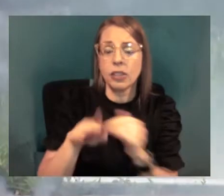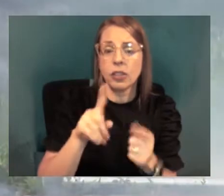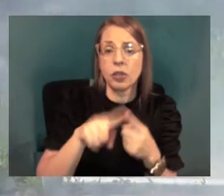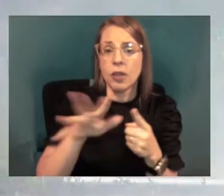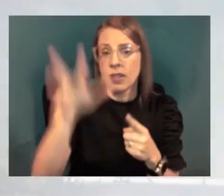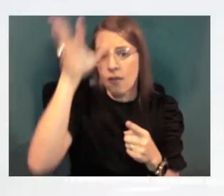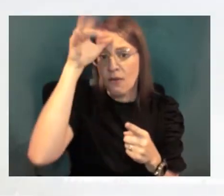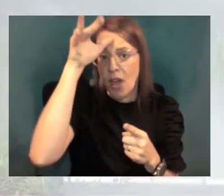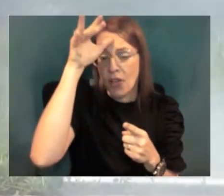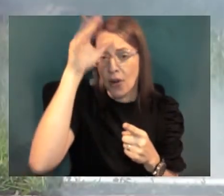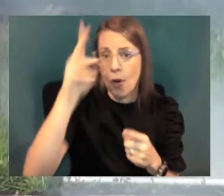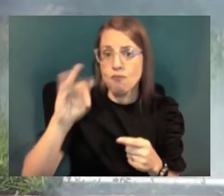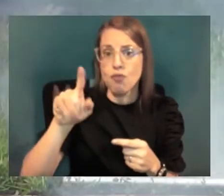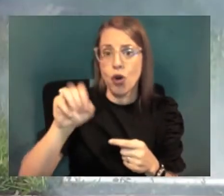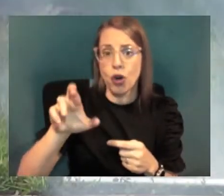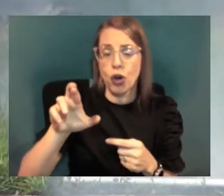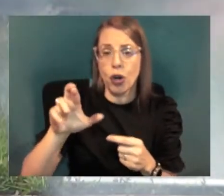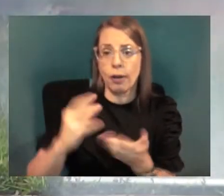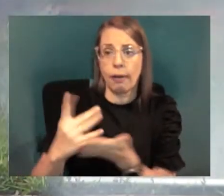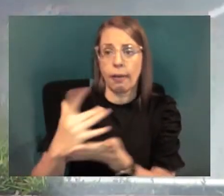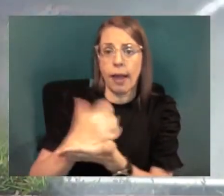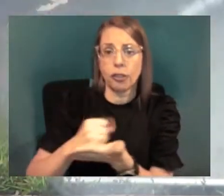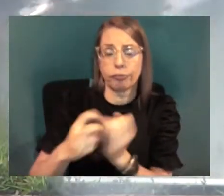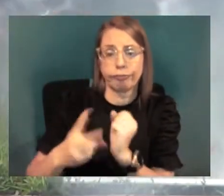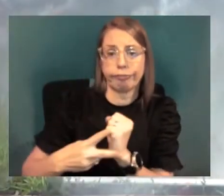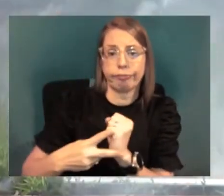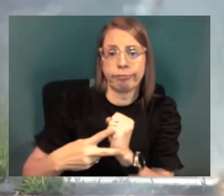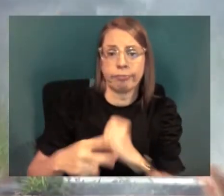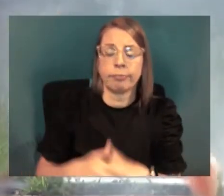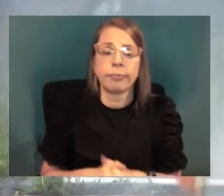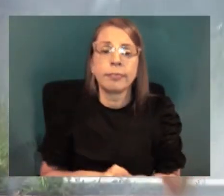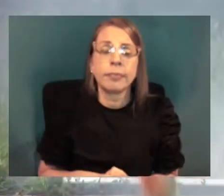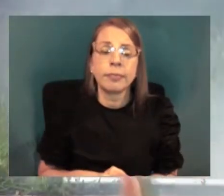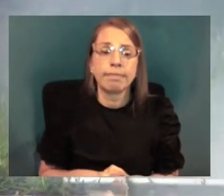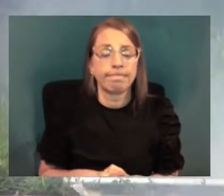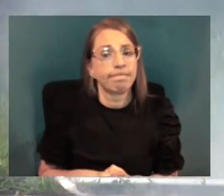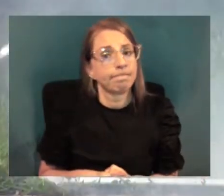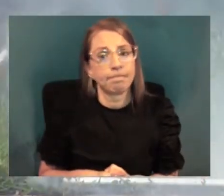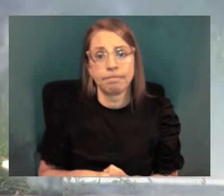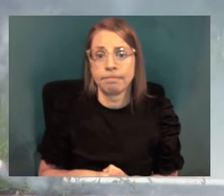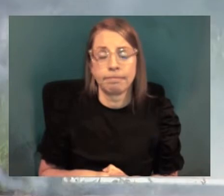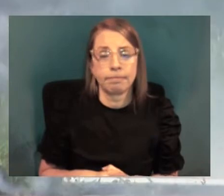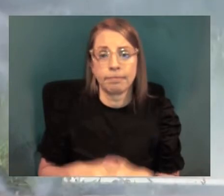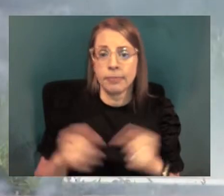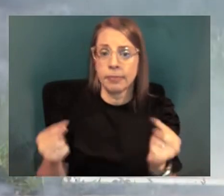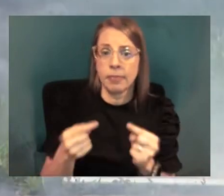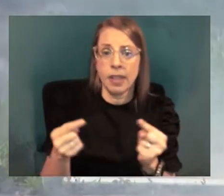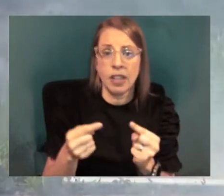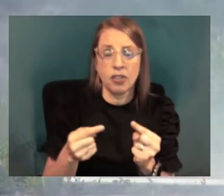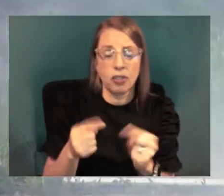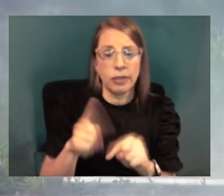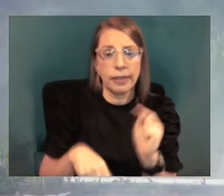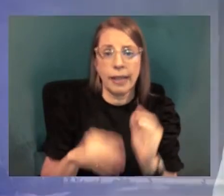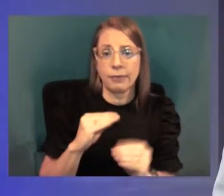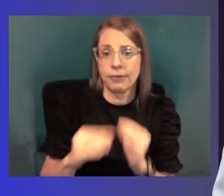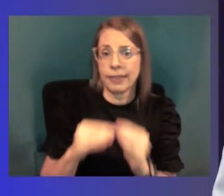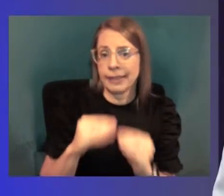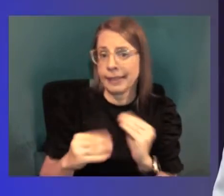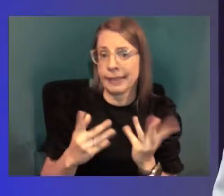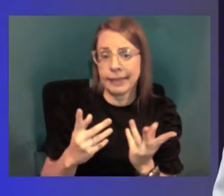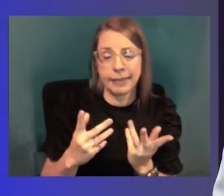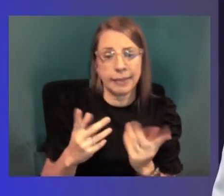kind of collection. And that is an injury that just will never be able to be repaired or fixed.